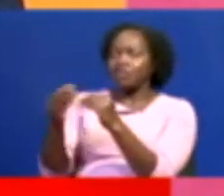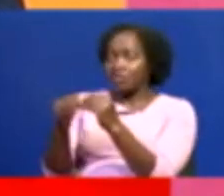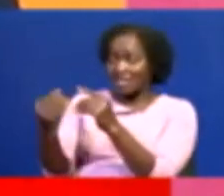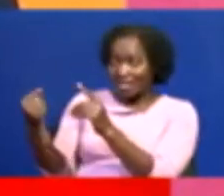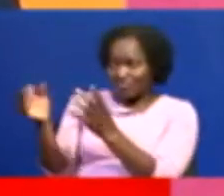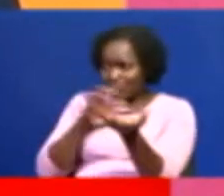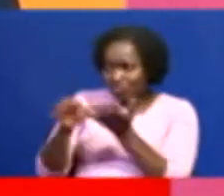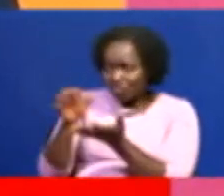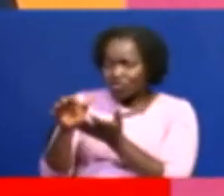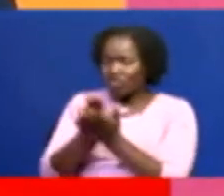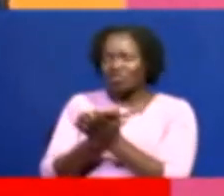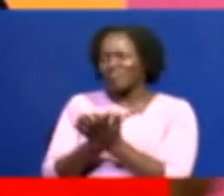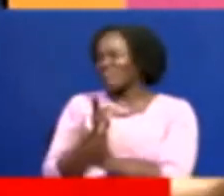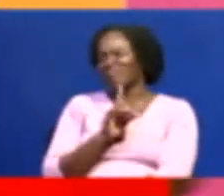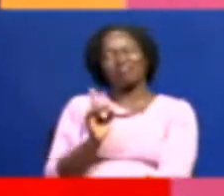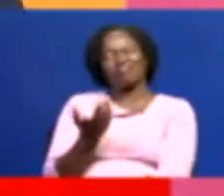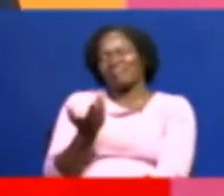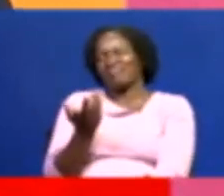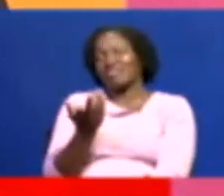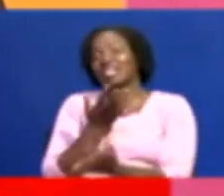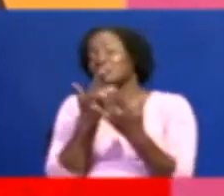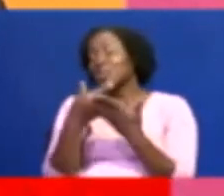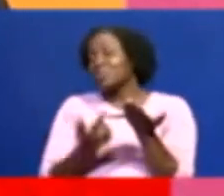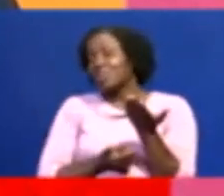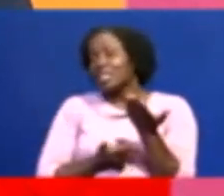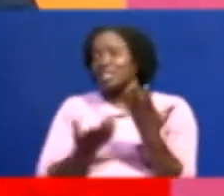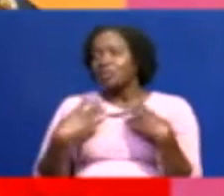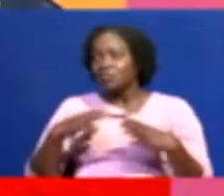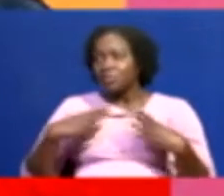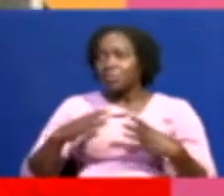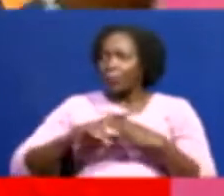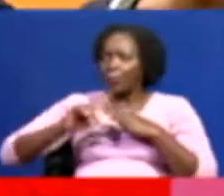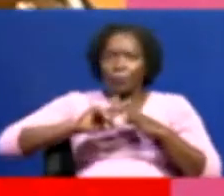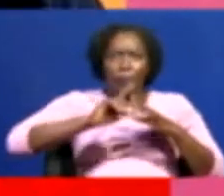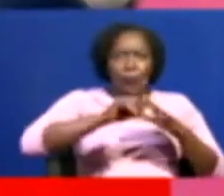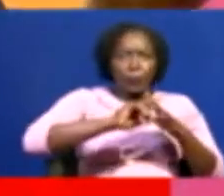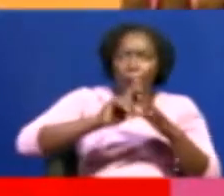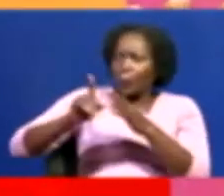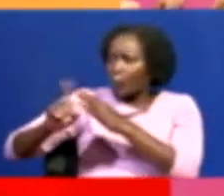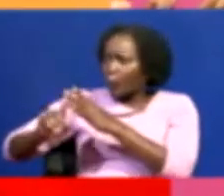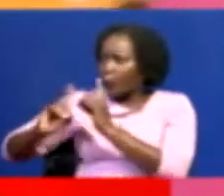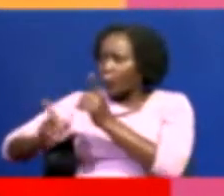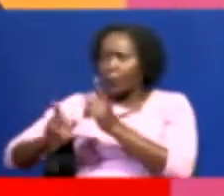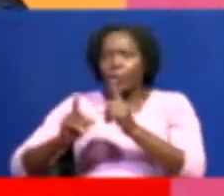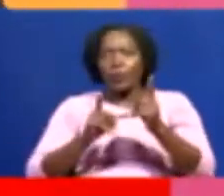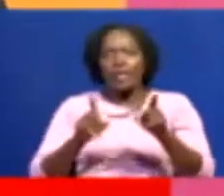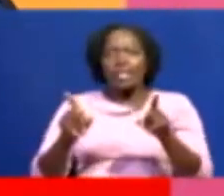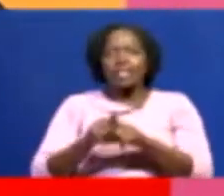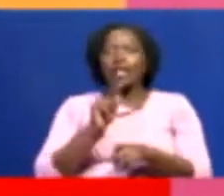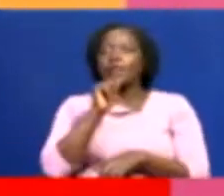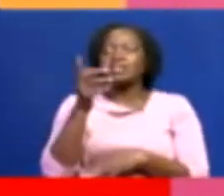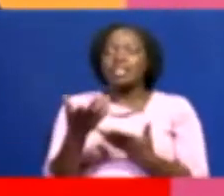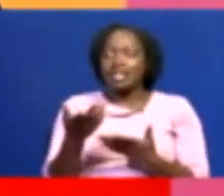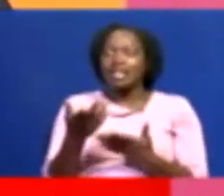chaos, that mayhem, mm-hmm. I mean, what do you expect? Mm-hmm. People will start running all over like headless chicken, mm-hmm. and that is